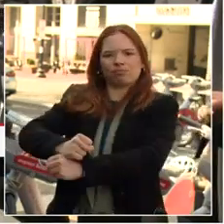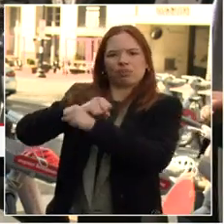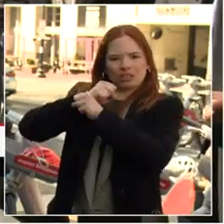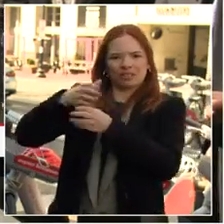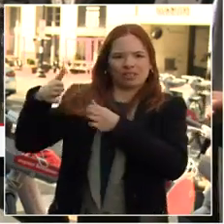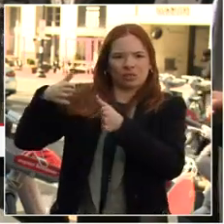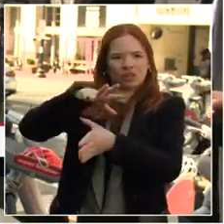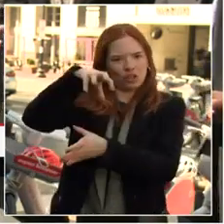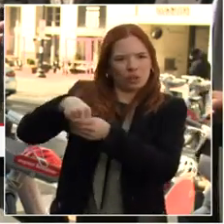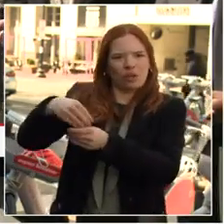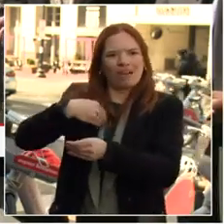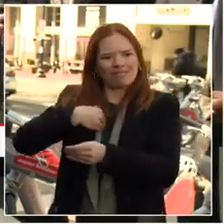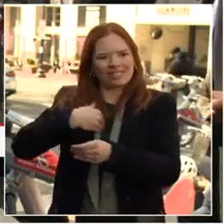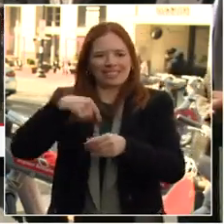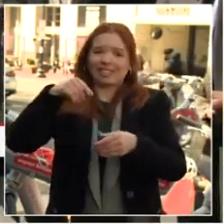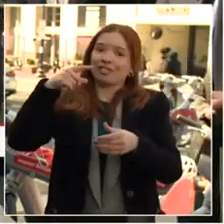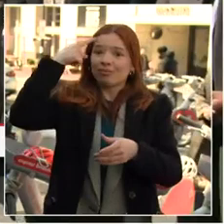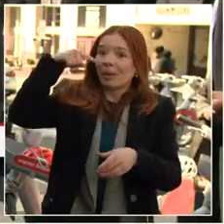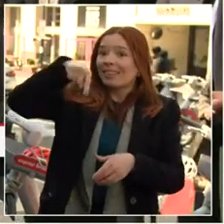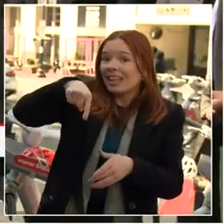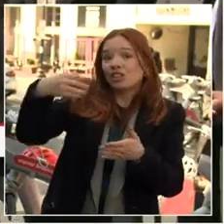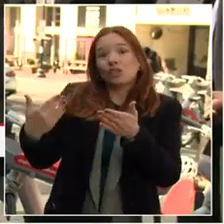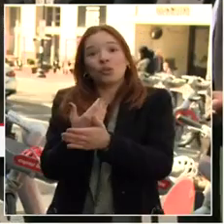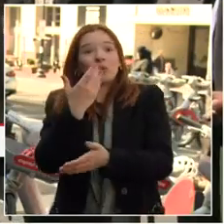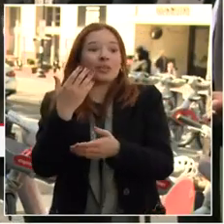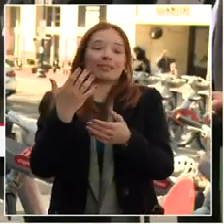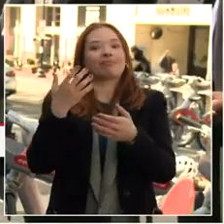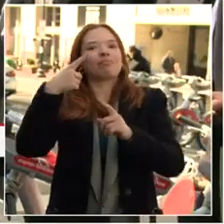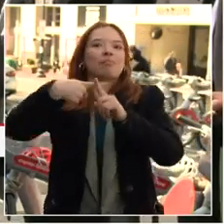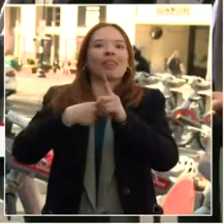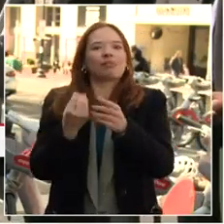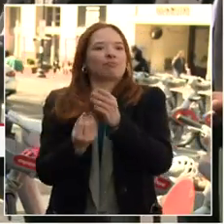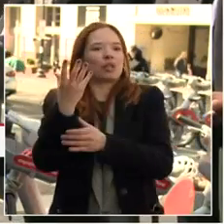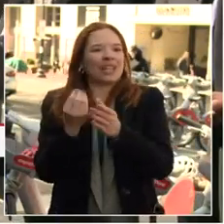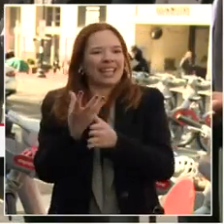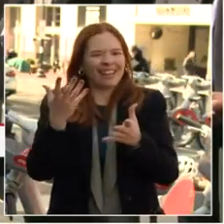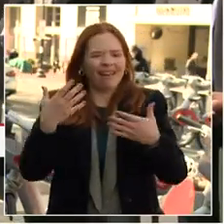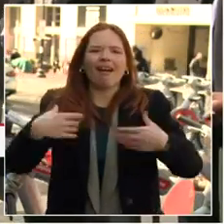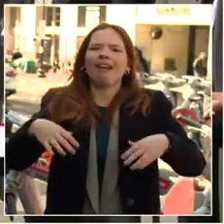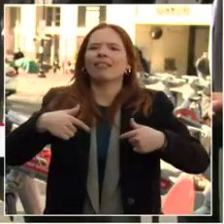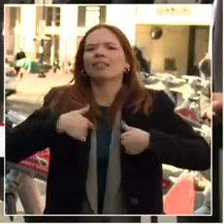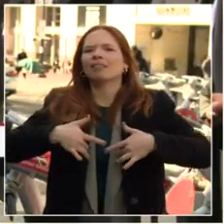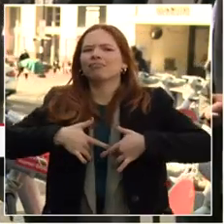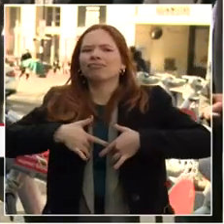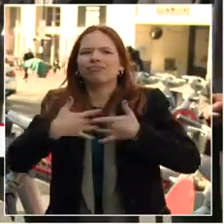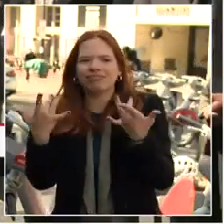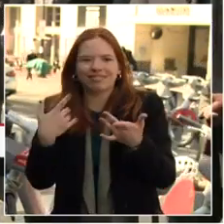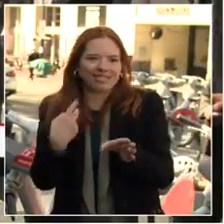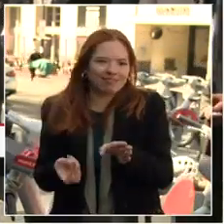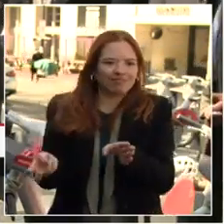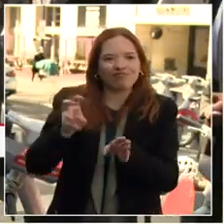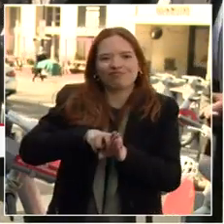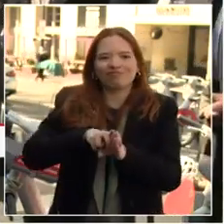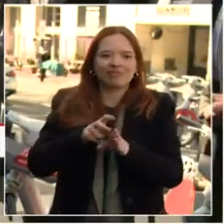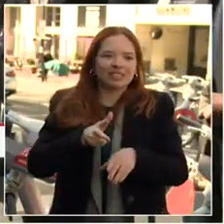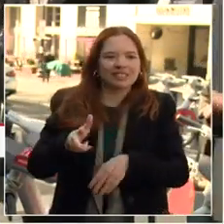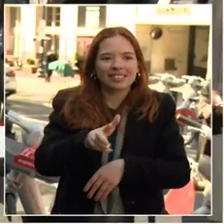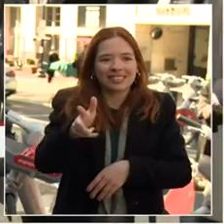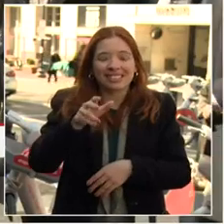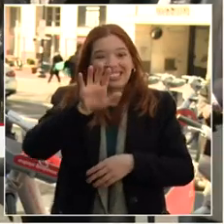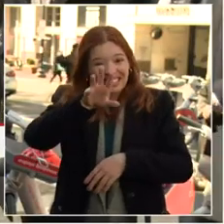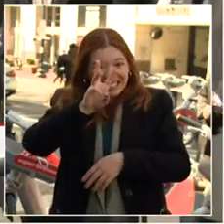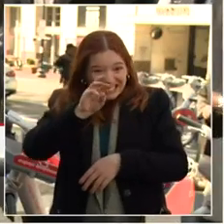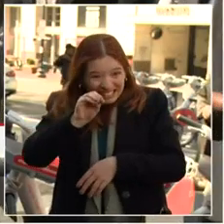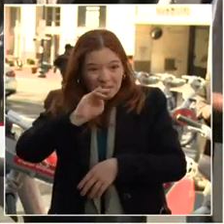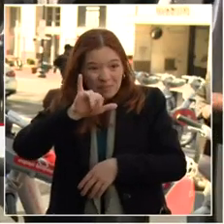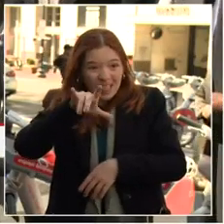the bike myself a little bit, 60-mile range. I can't wait to hop on one of these and get around our city, as I know a lot of other residents are as well. So Mayor Bowser,